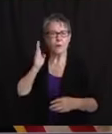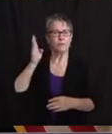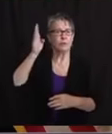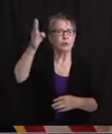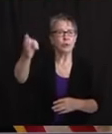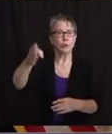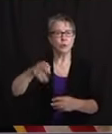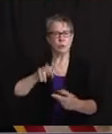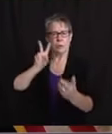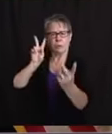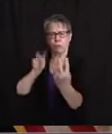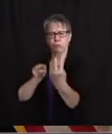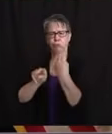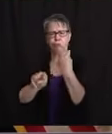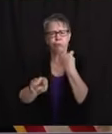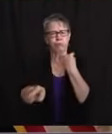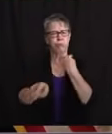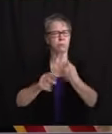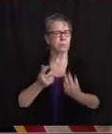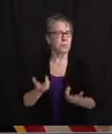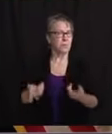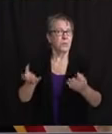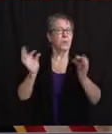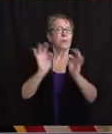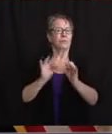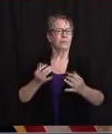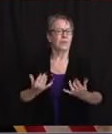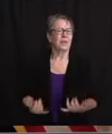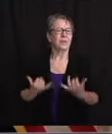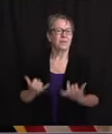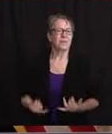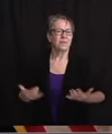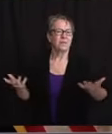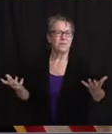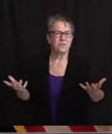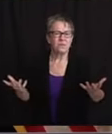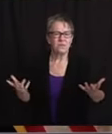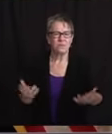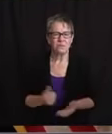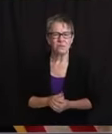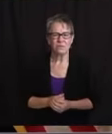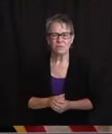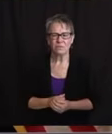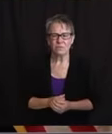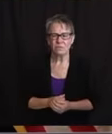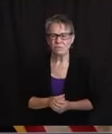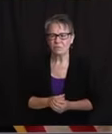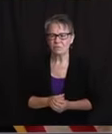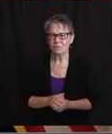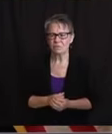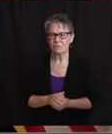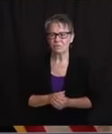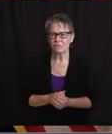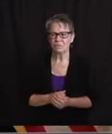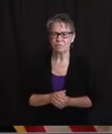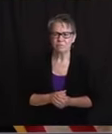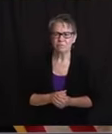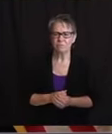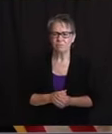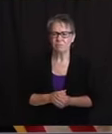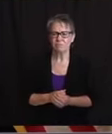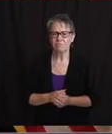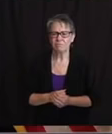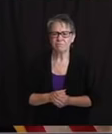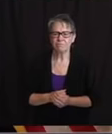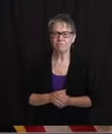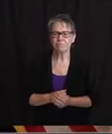also about maximizing the hand that we have been dealt, and we have so underplayed that hand as a state for so long, and it has hurt